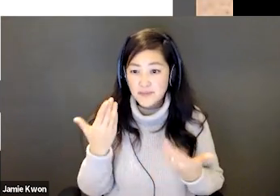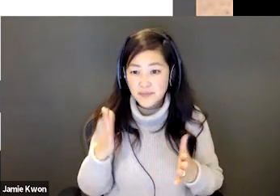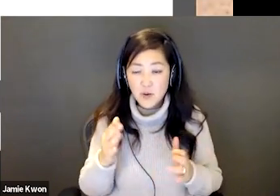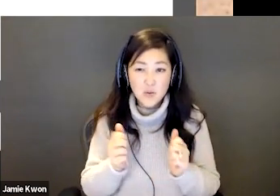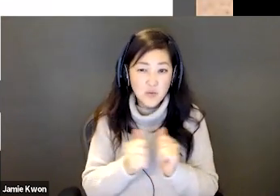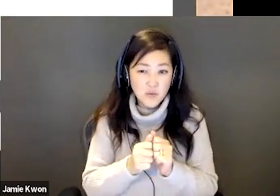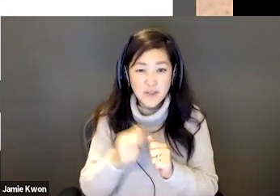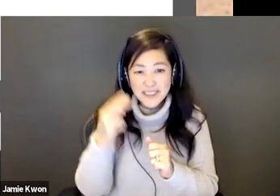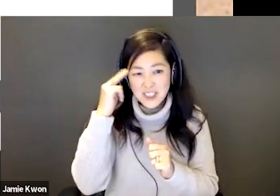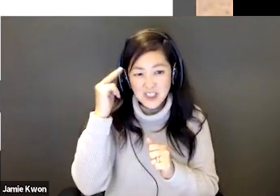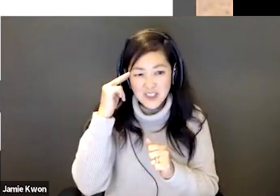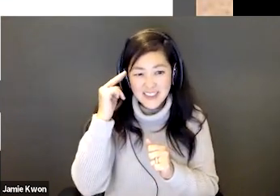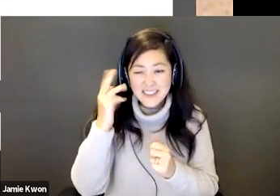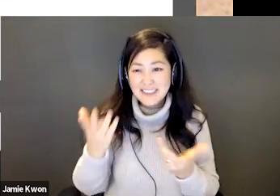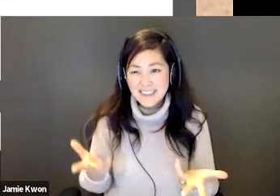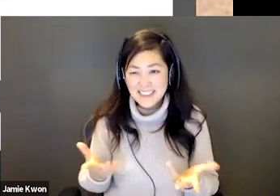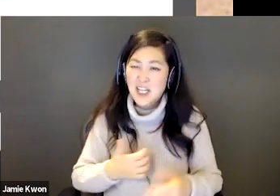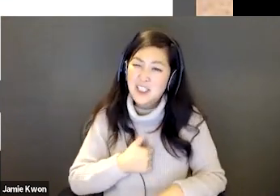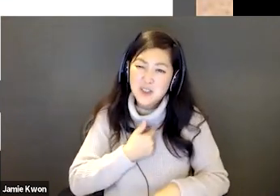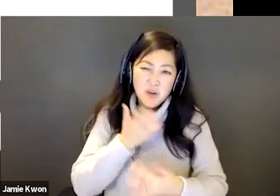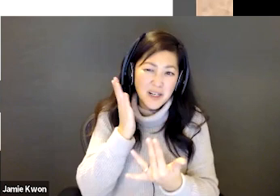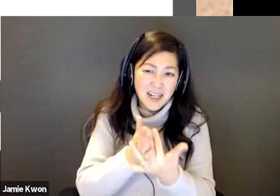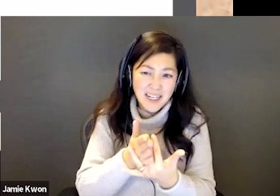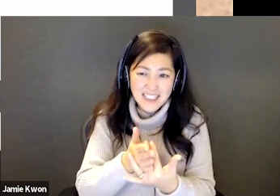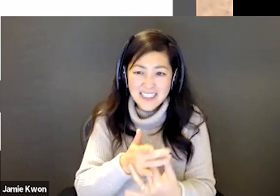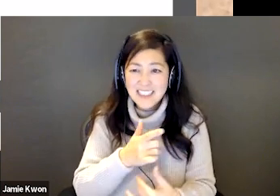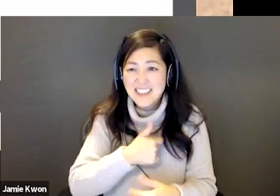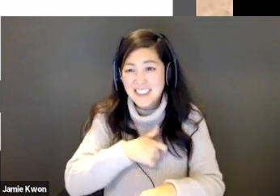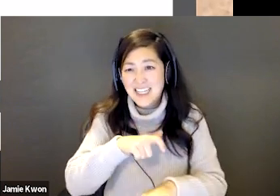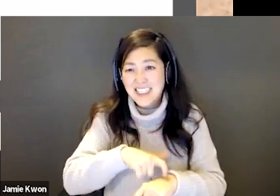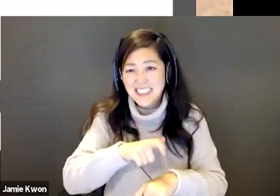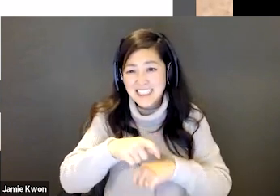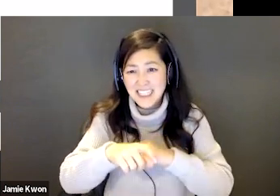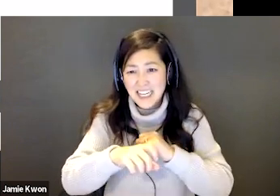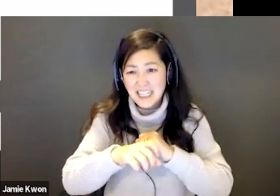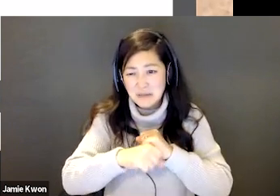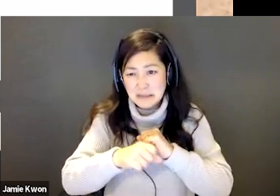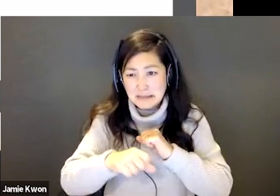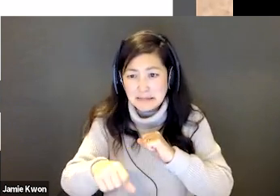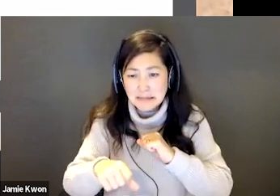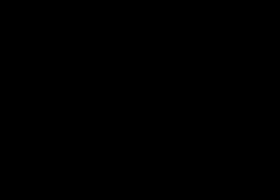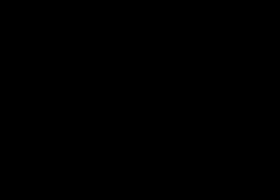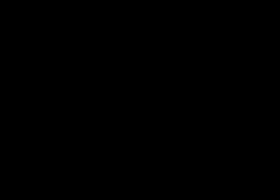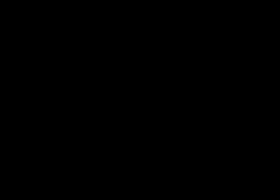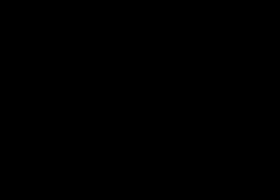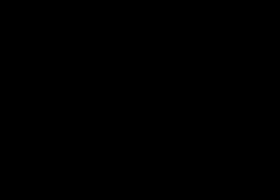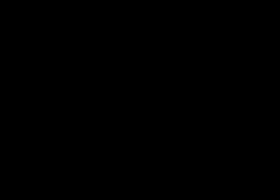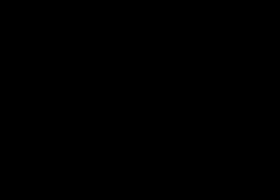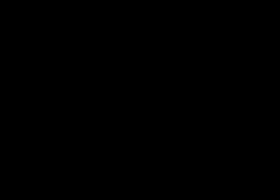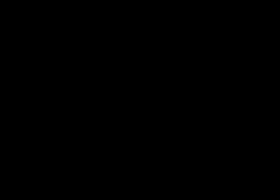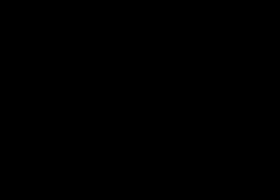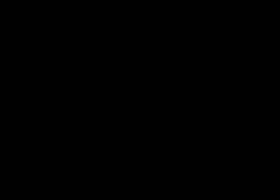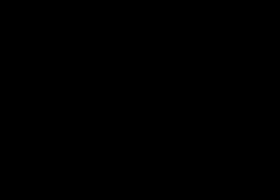I'm going to have to interrupt you. I'm sorry, we're running out of time here. Okay. So we will share